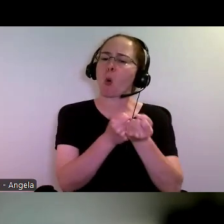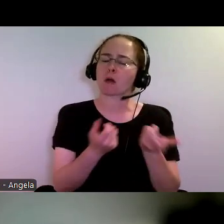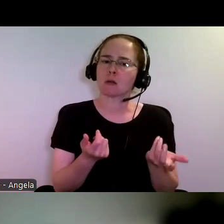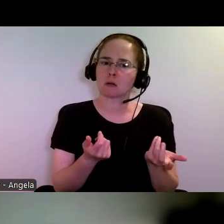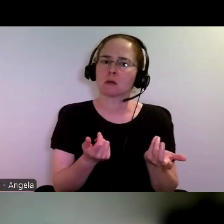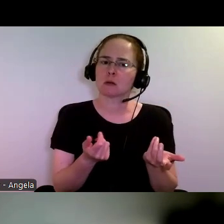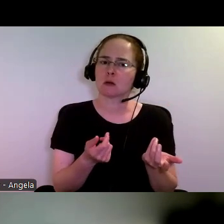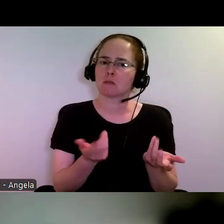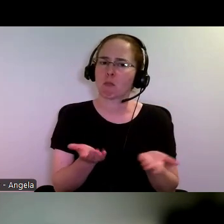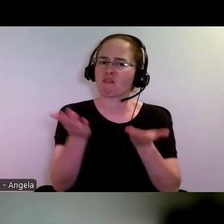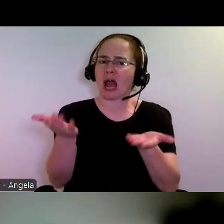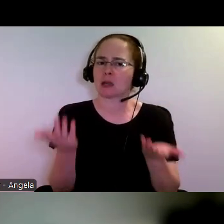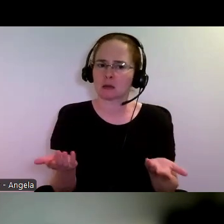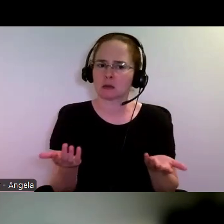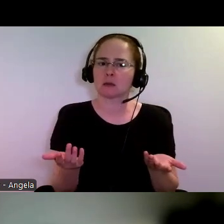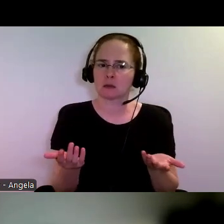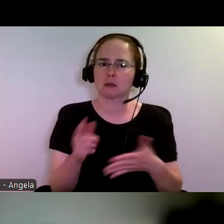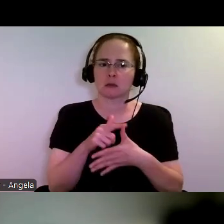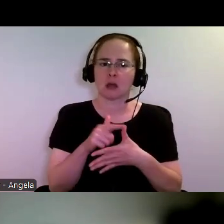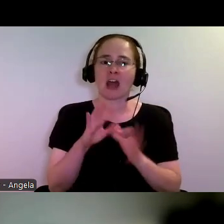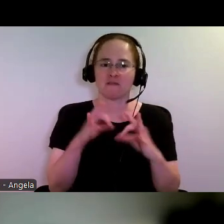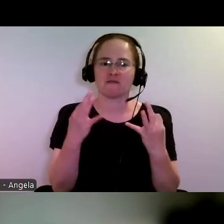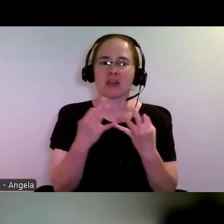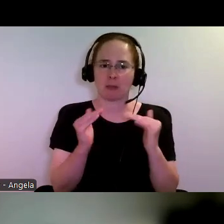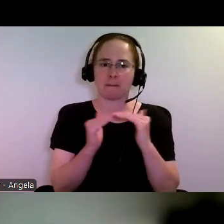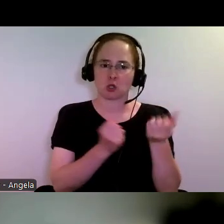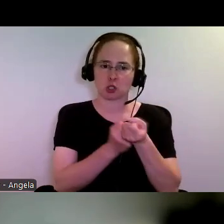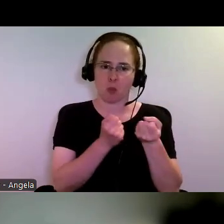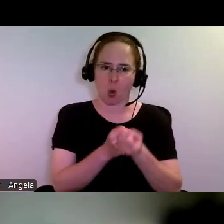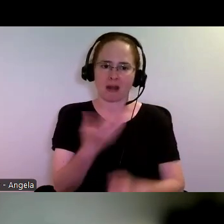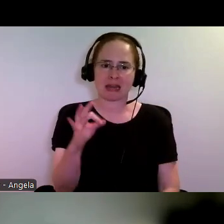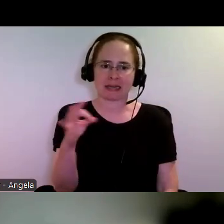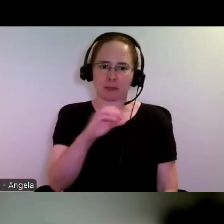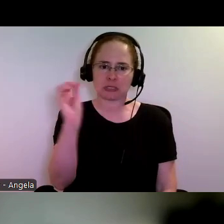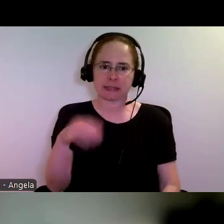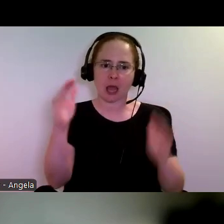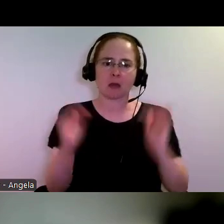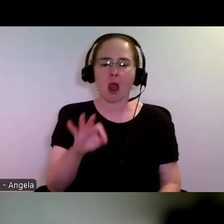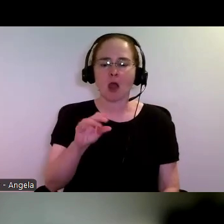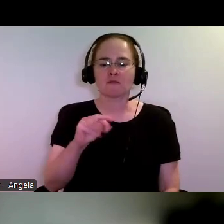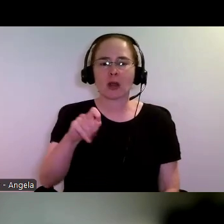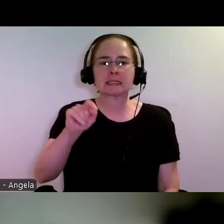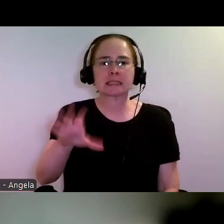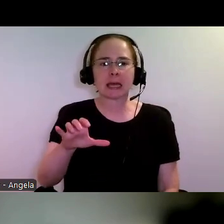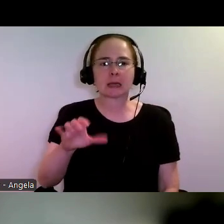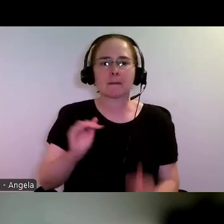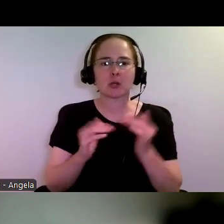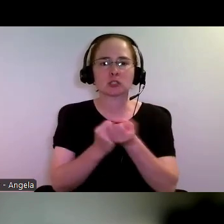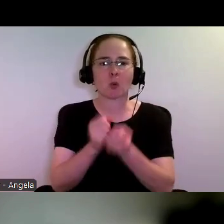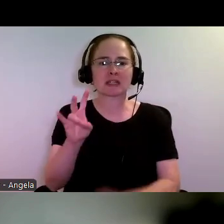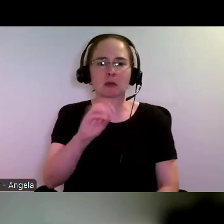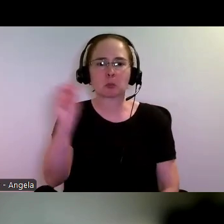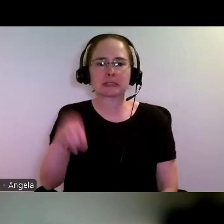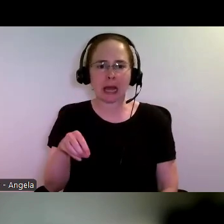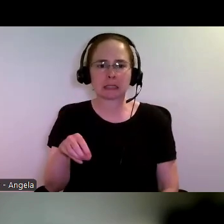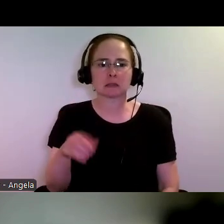were providing, what you see on the slide is family peer support was at 19%, forensic peer support was at 7%,